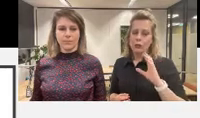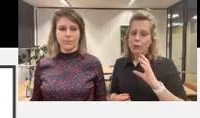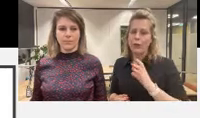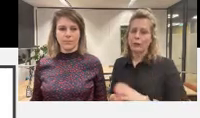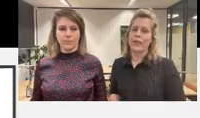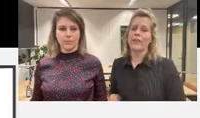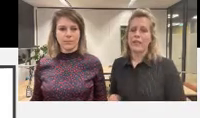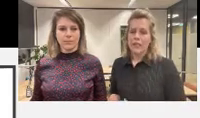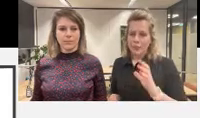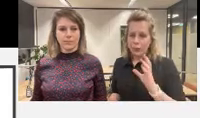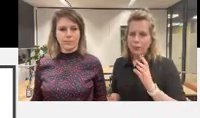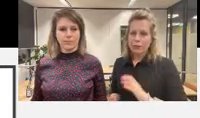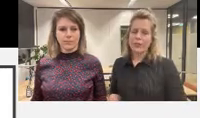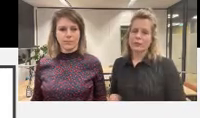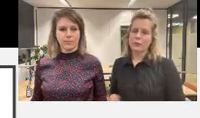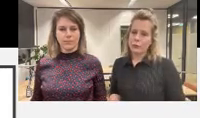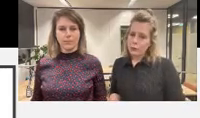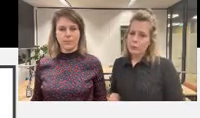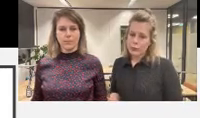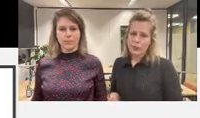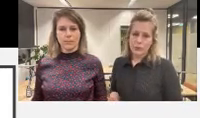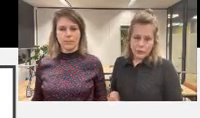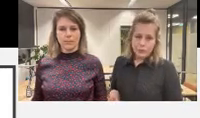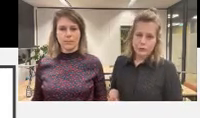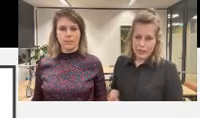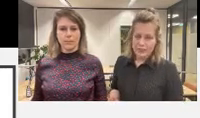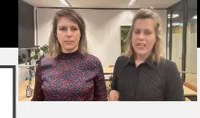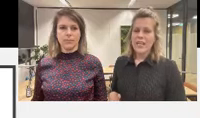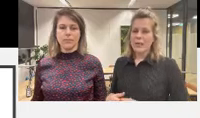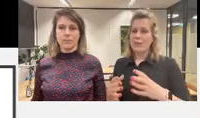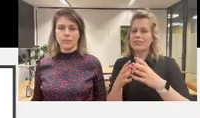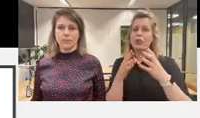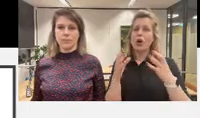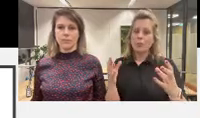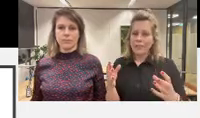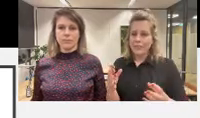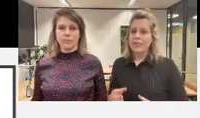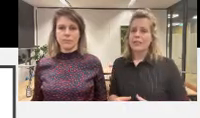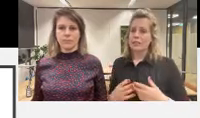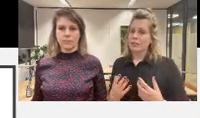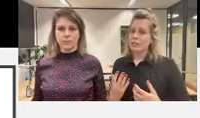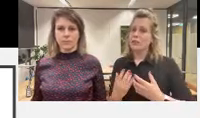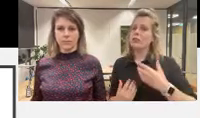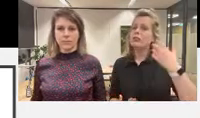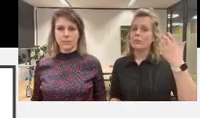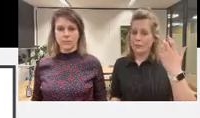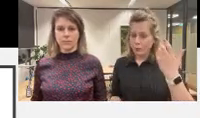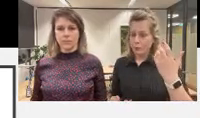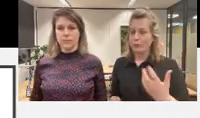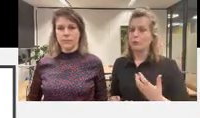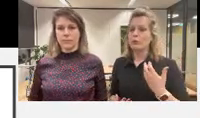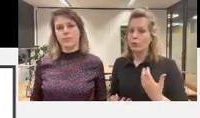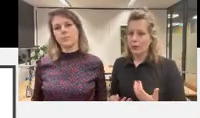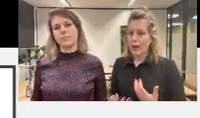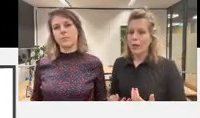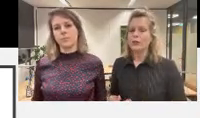low dropout rate, a dropout rate of 2.3%, in which normally there is a huge amount of